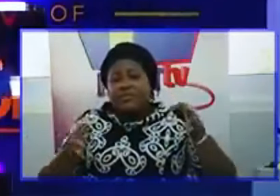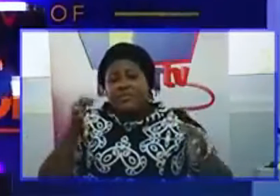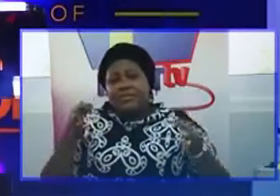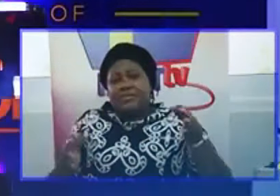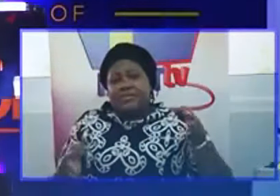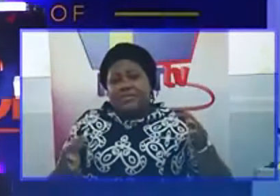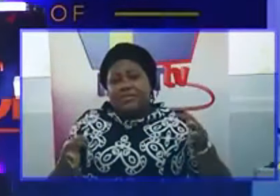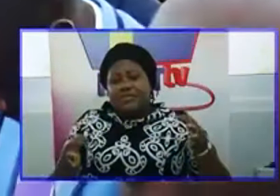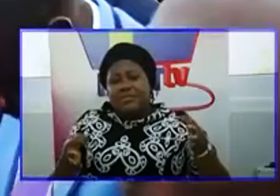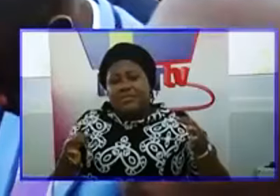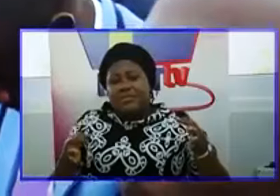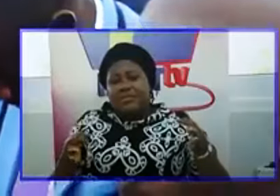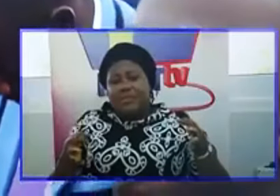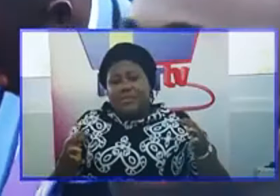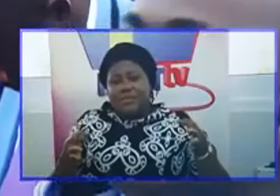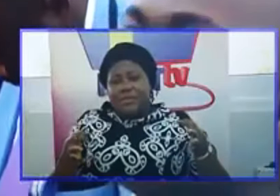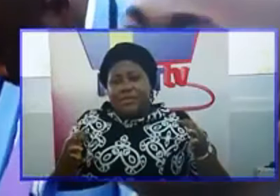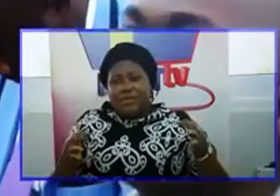Assembly